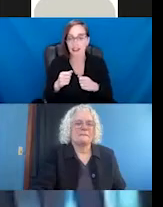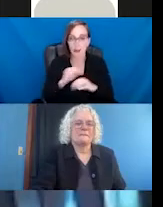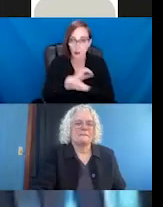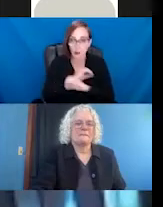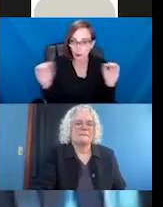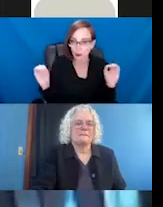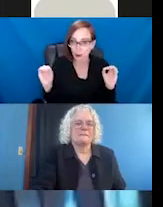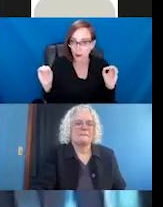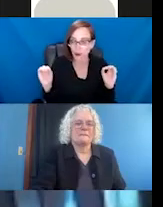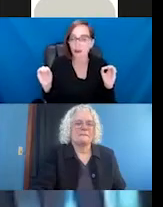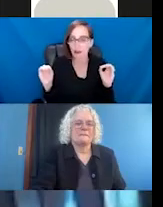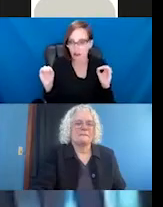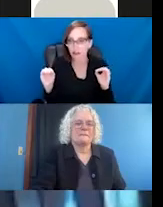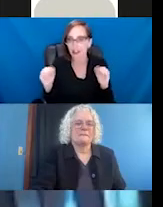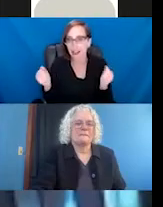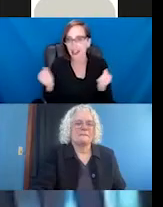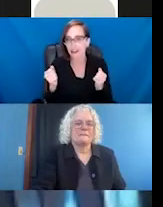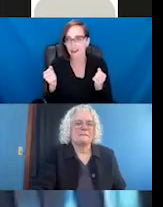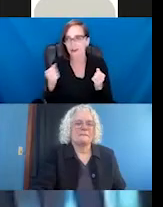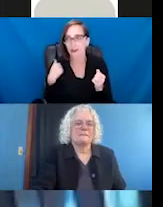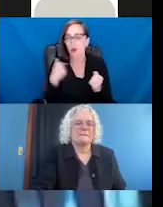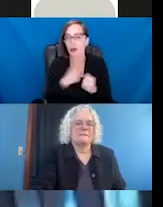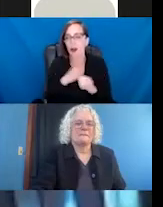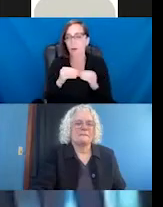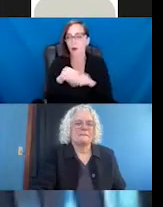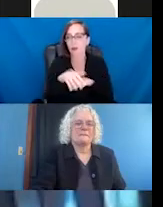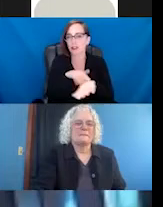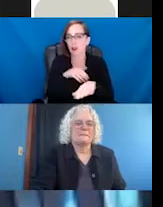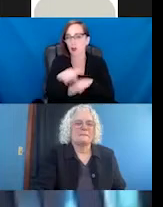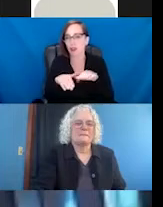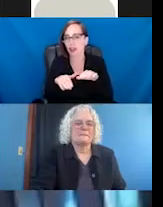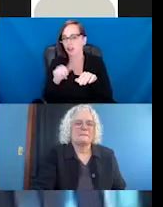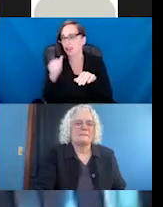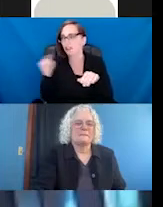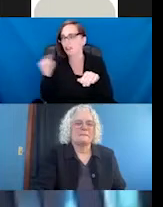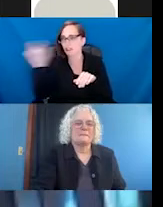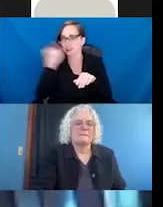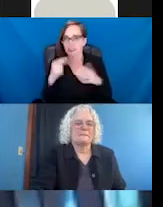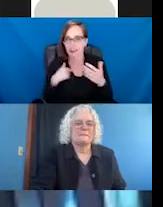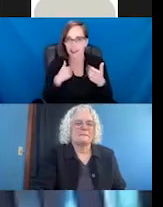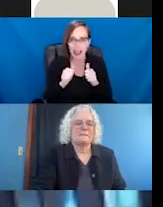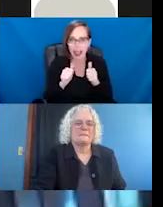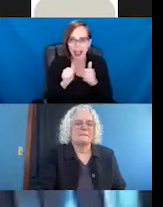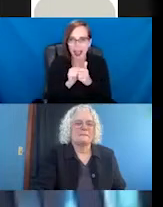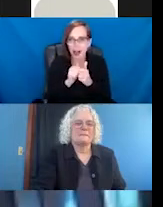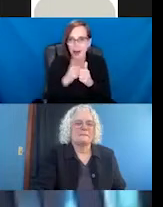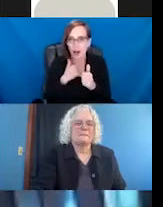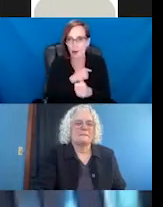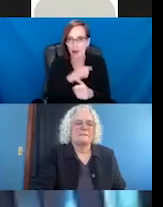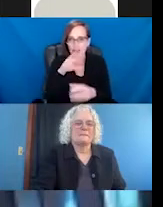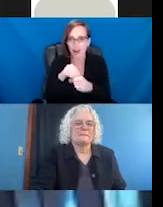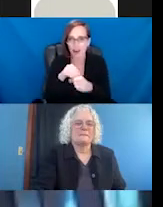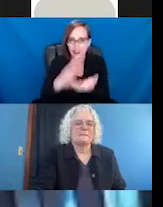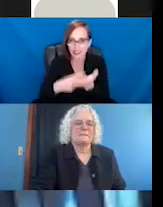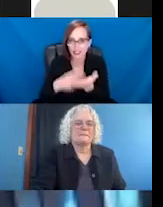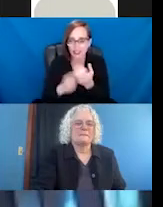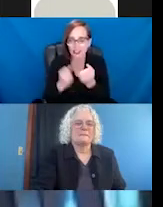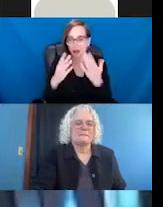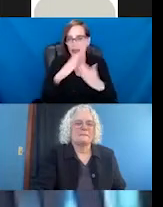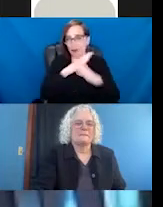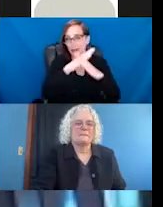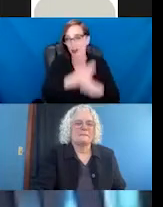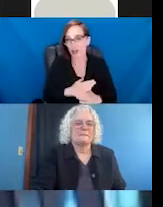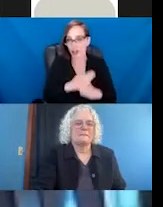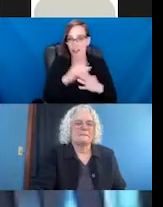have to continuously look at ways to try to get to the table when there are so many of those barriers that are out